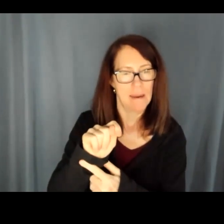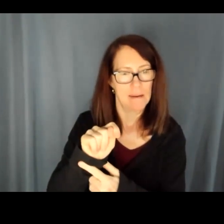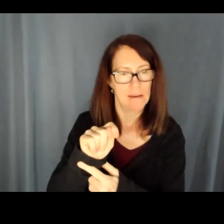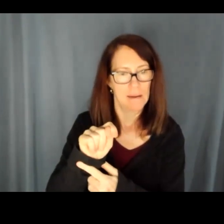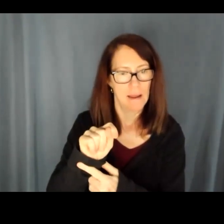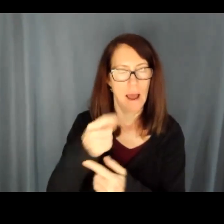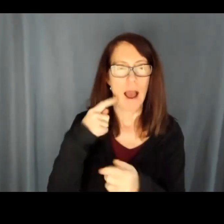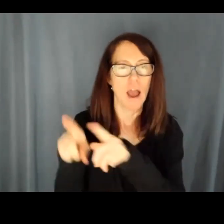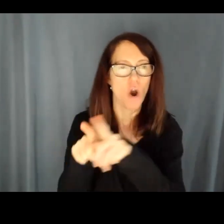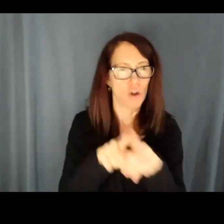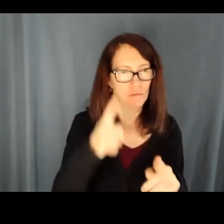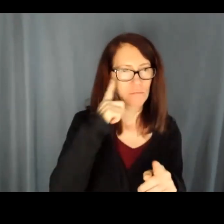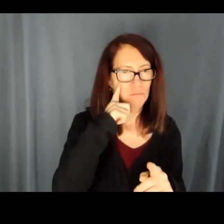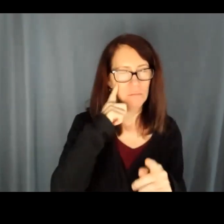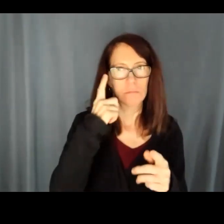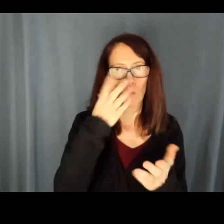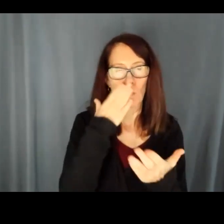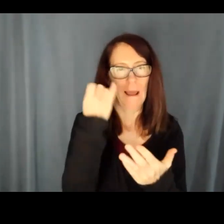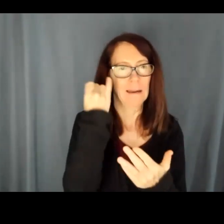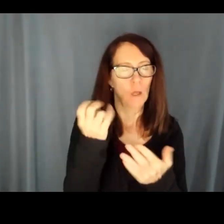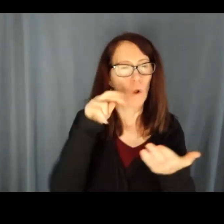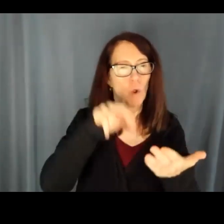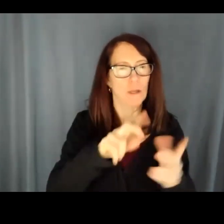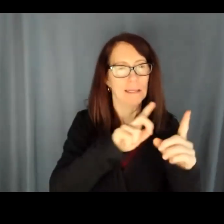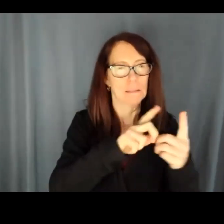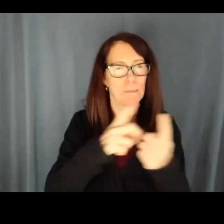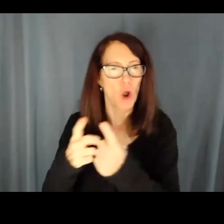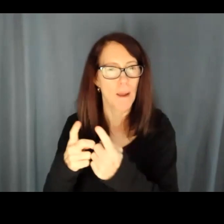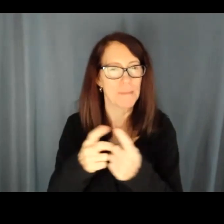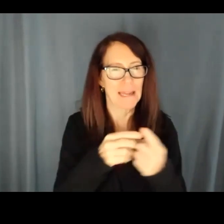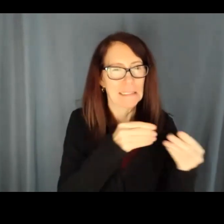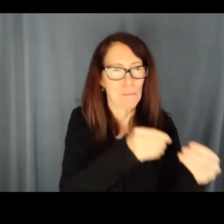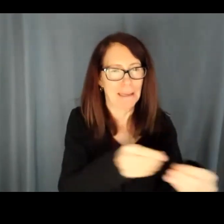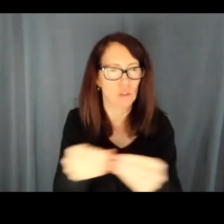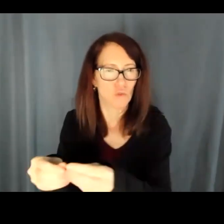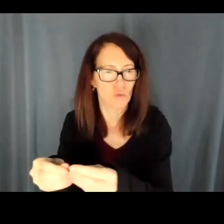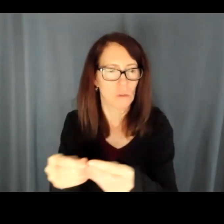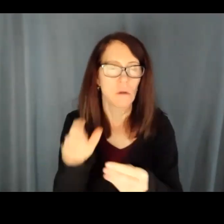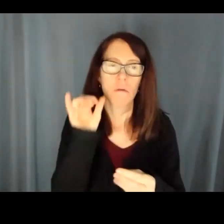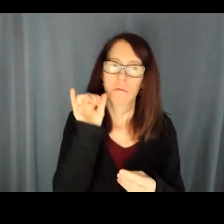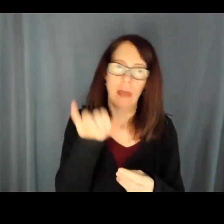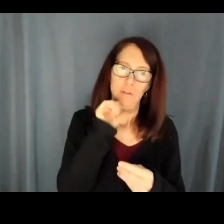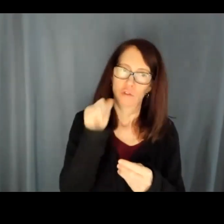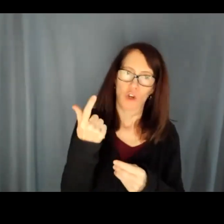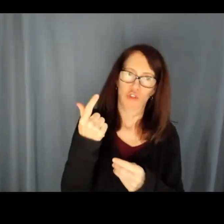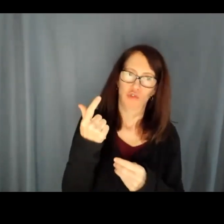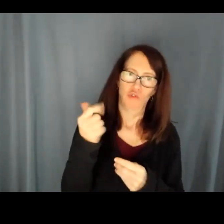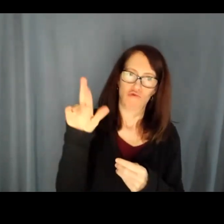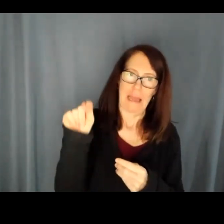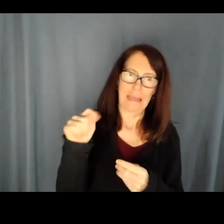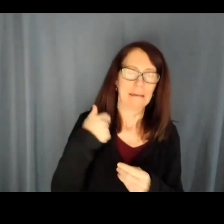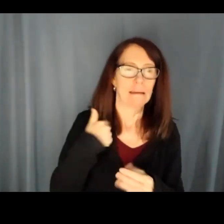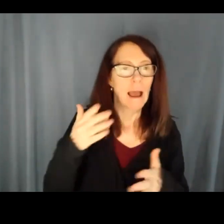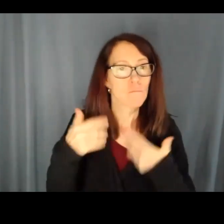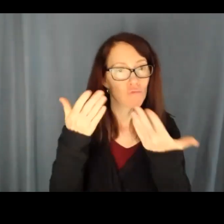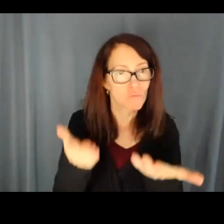department expenditures, which are not grants. And I bring this up, for example, because, you